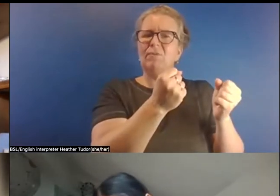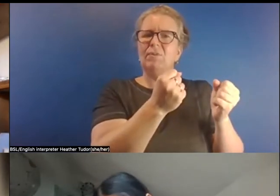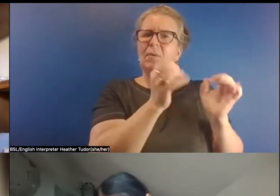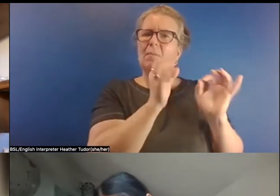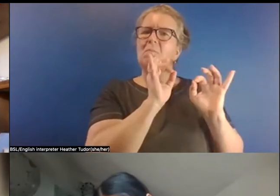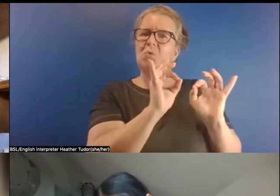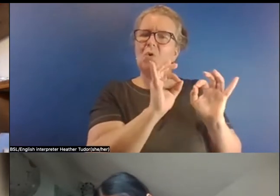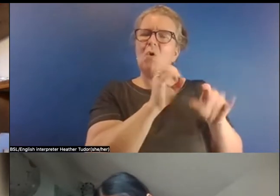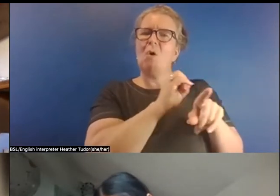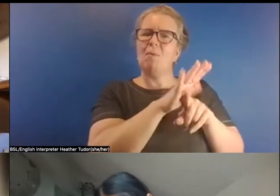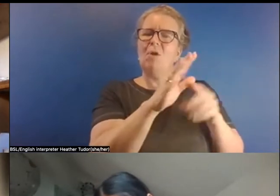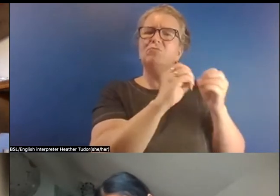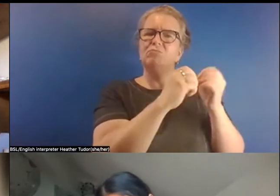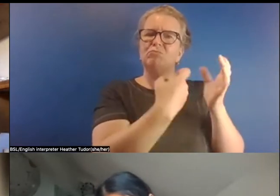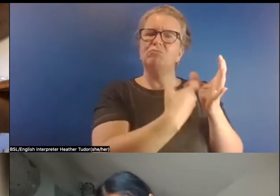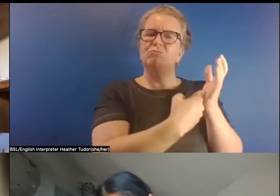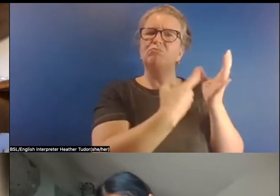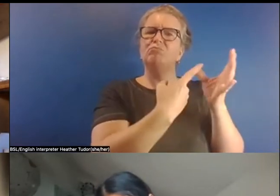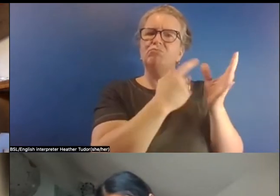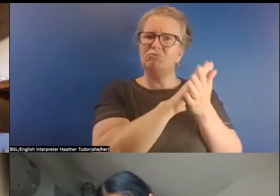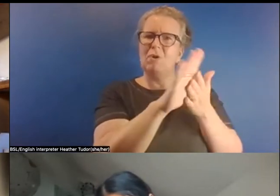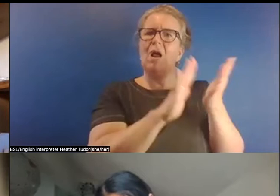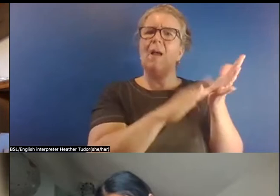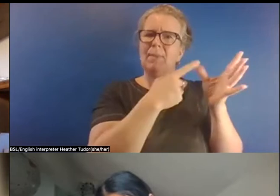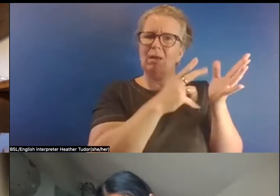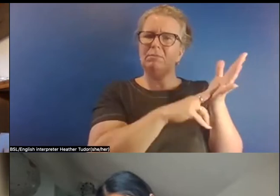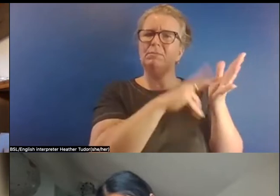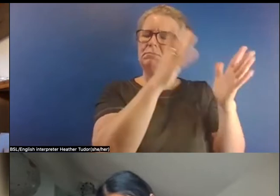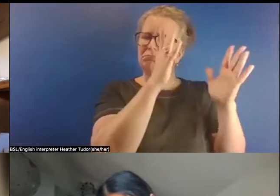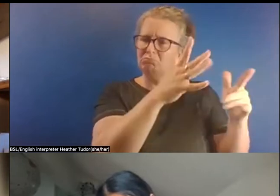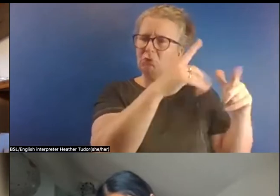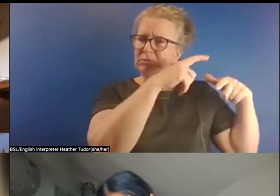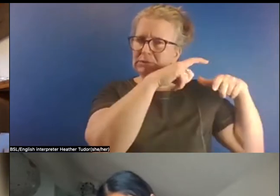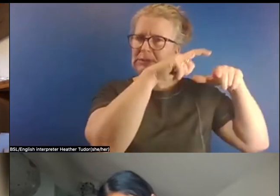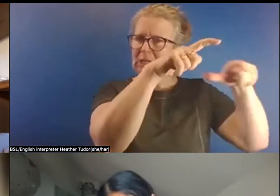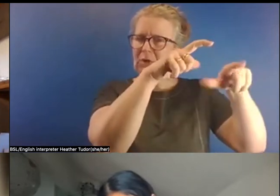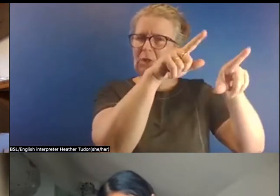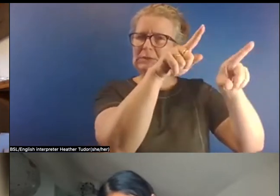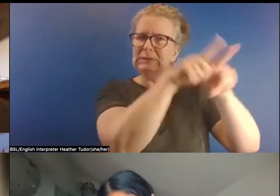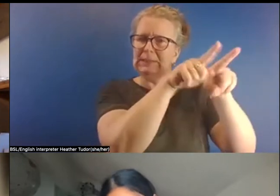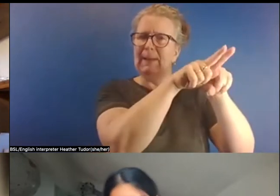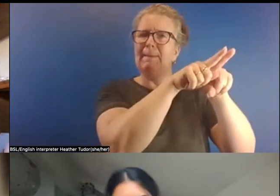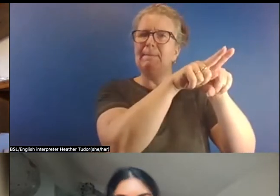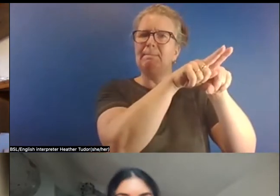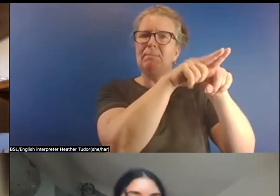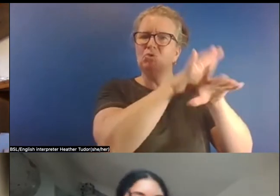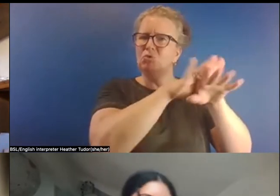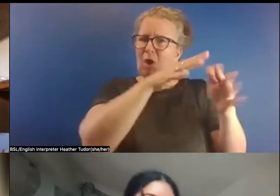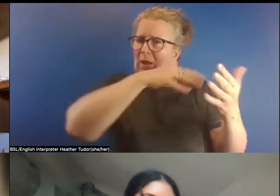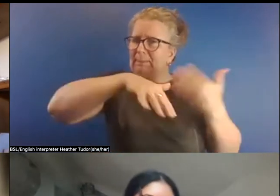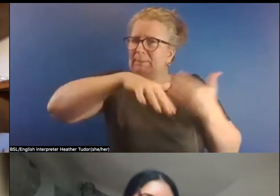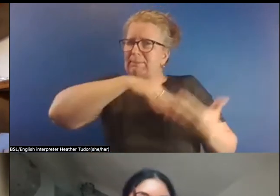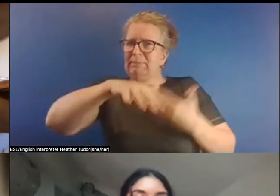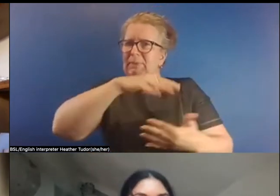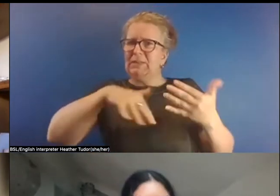has to be kept intact. And that's why the marriage within the similar caste has